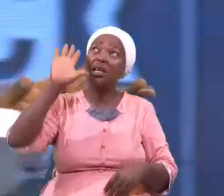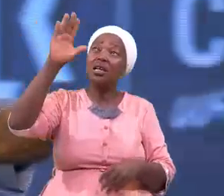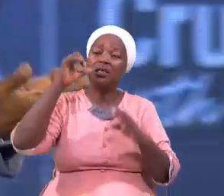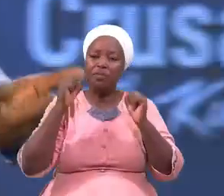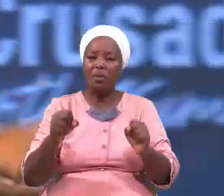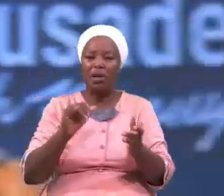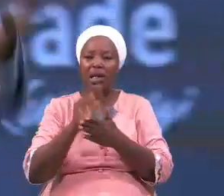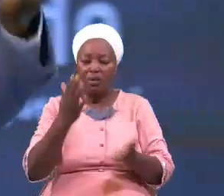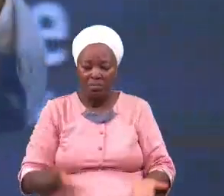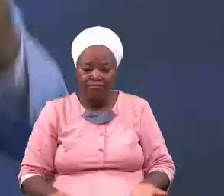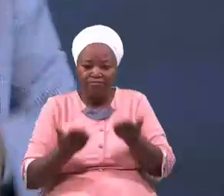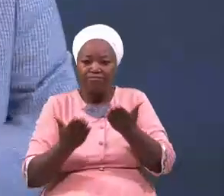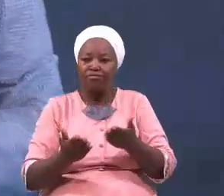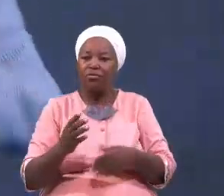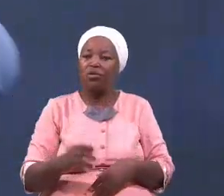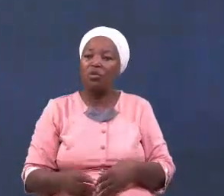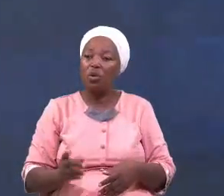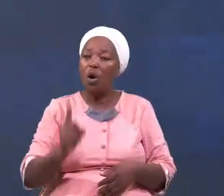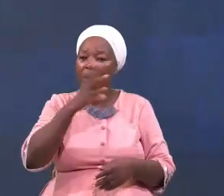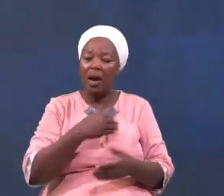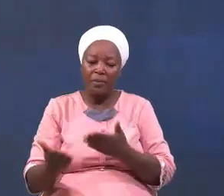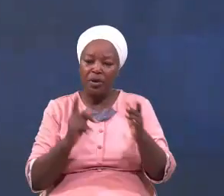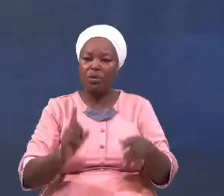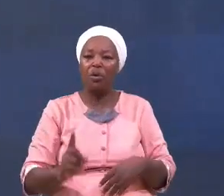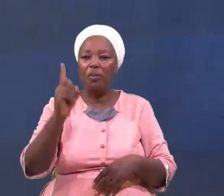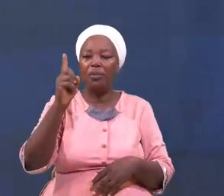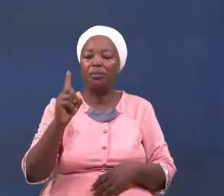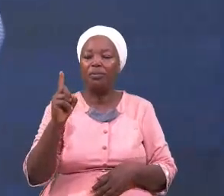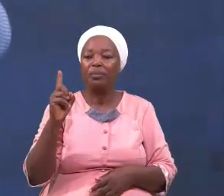will lift you up and bring you up.